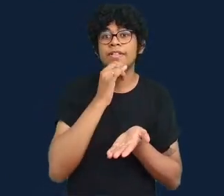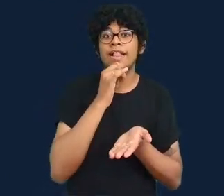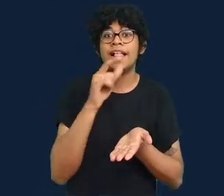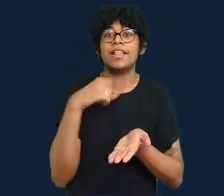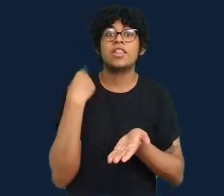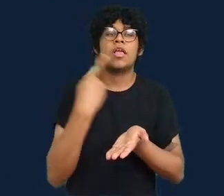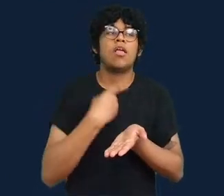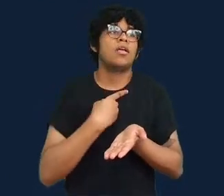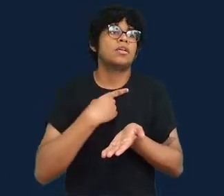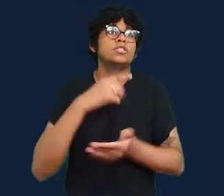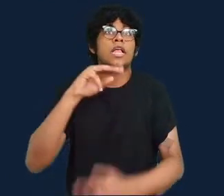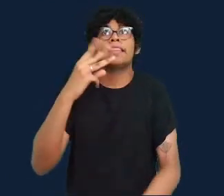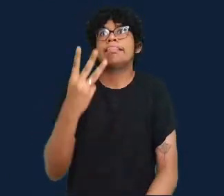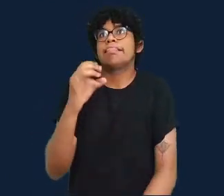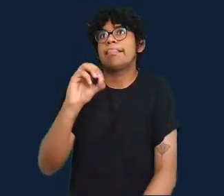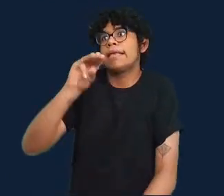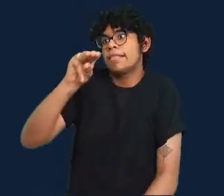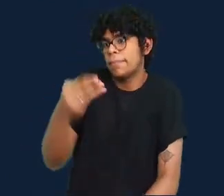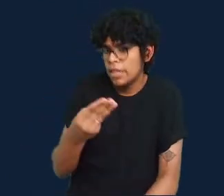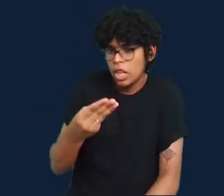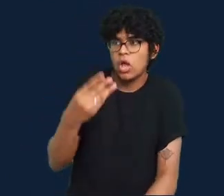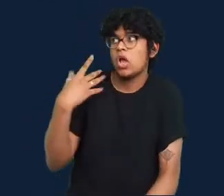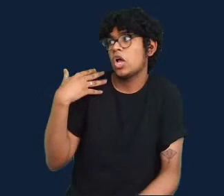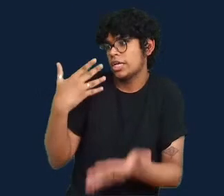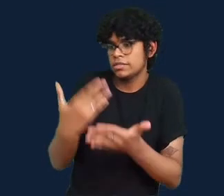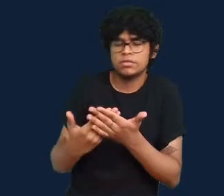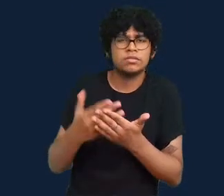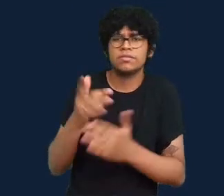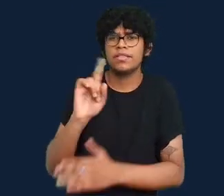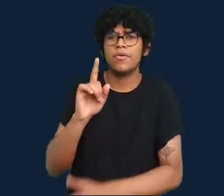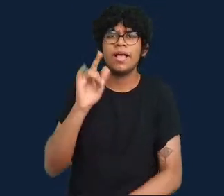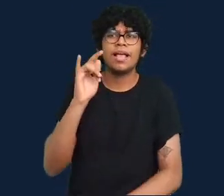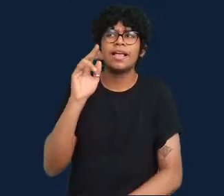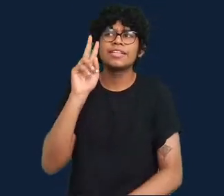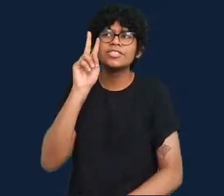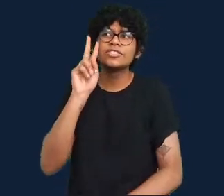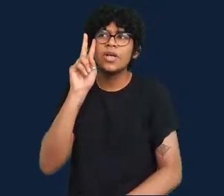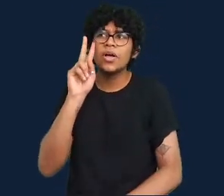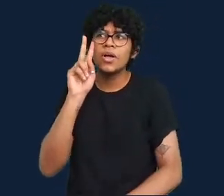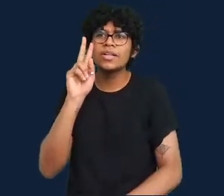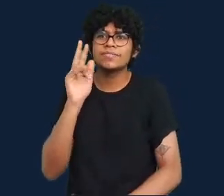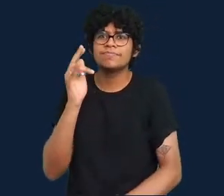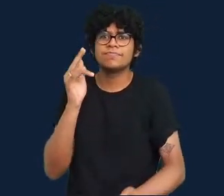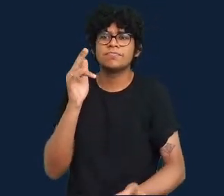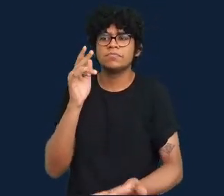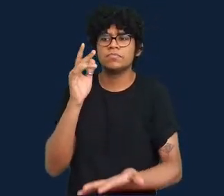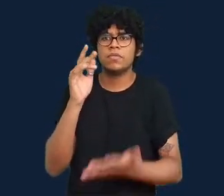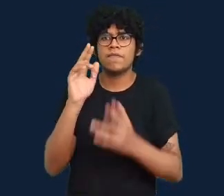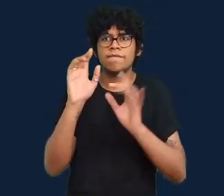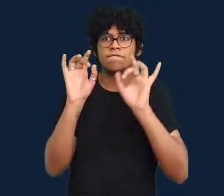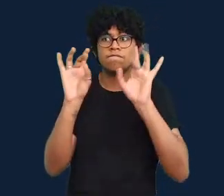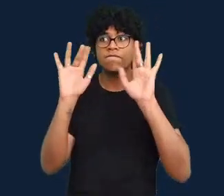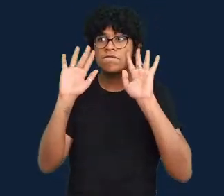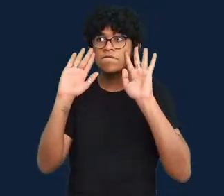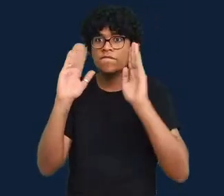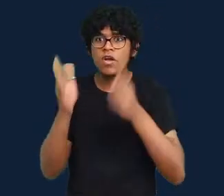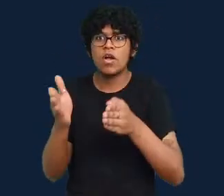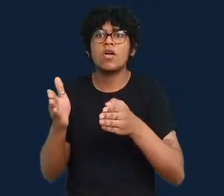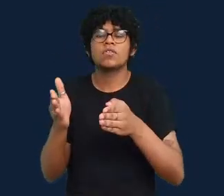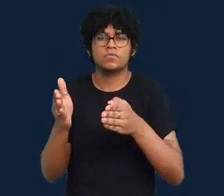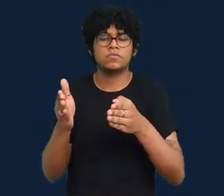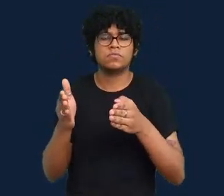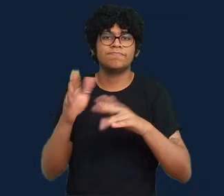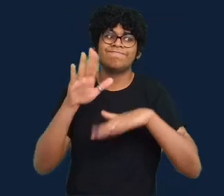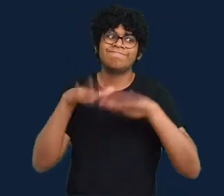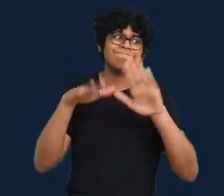more specific stories that maybe not every reporter can go and dig. And there's also that element